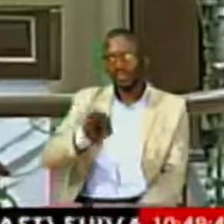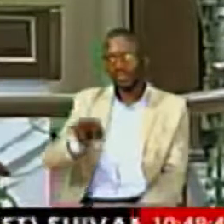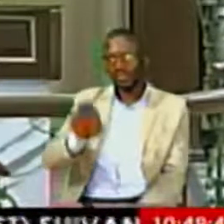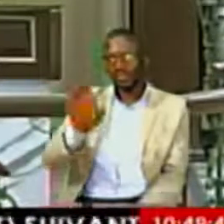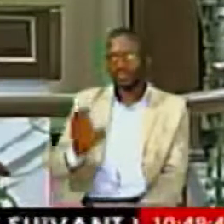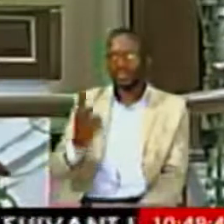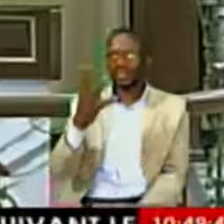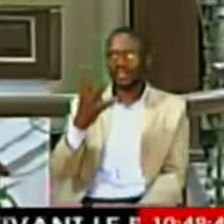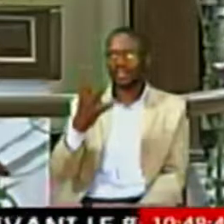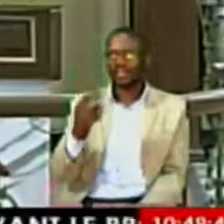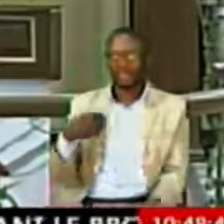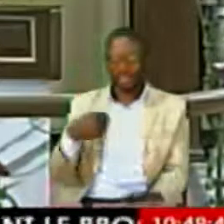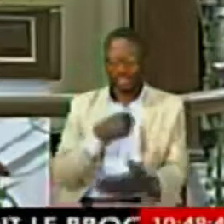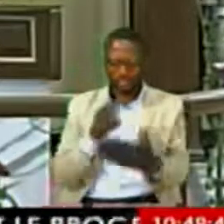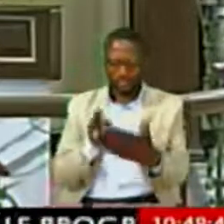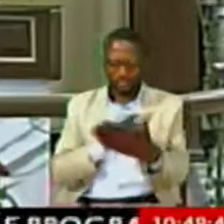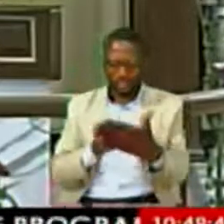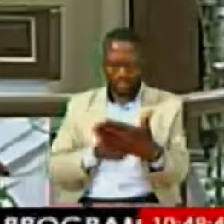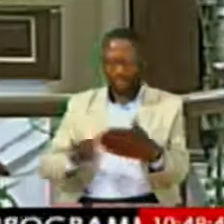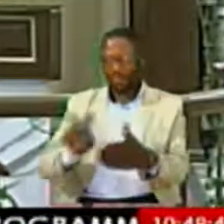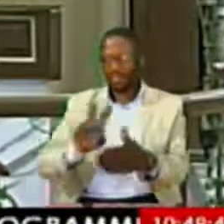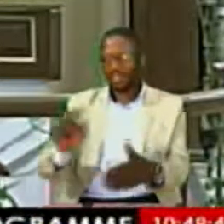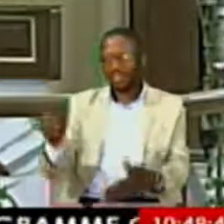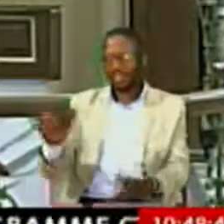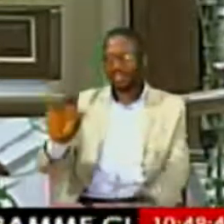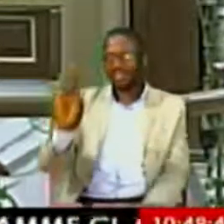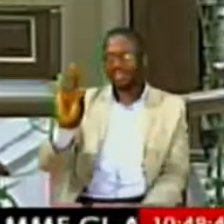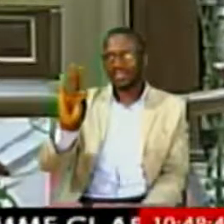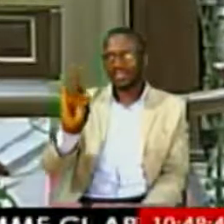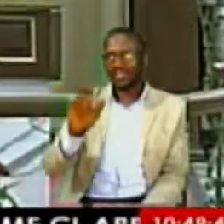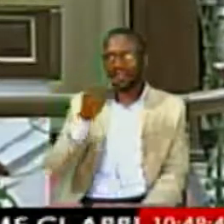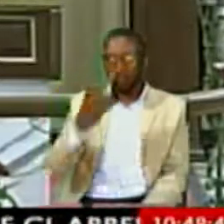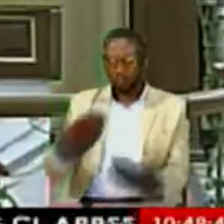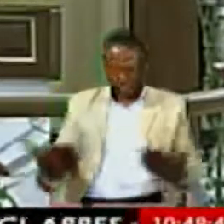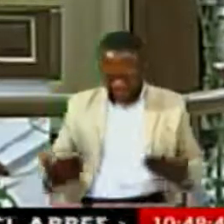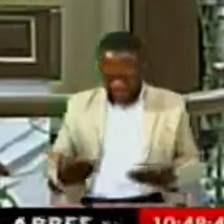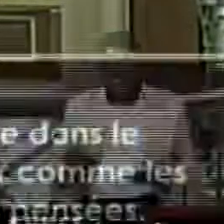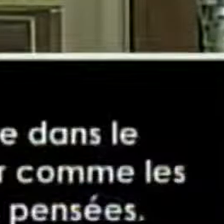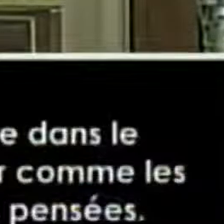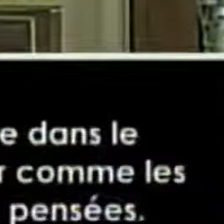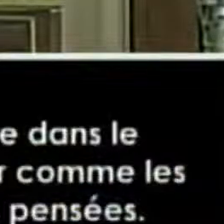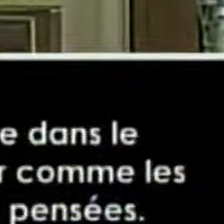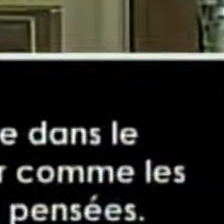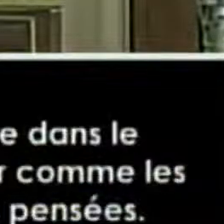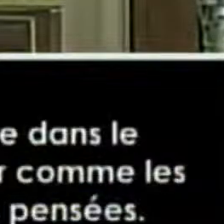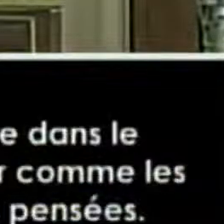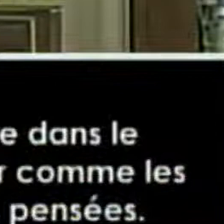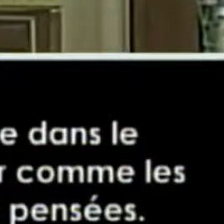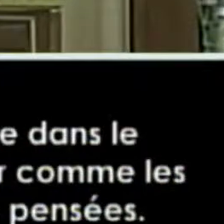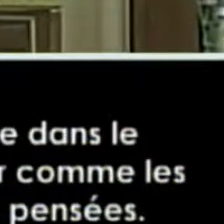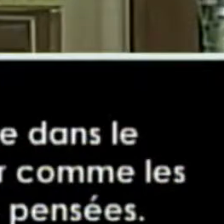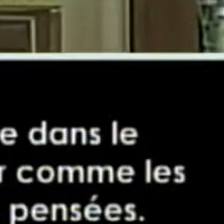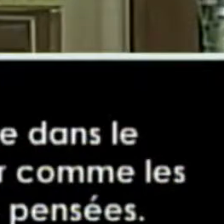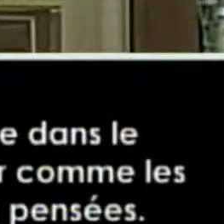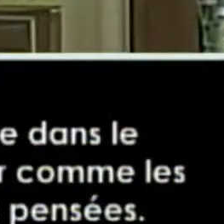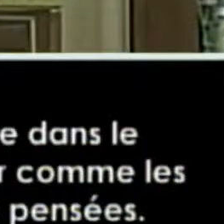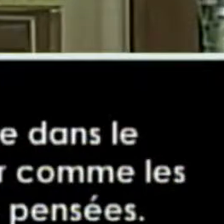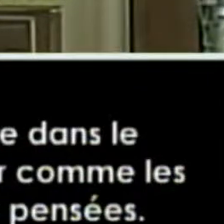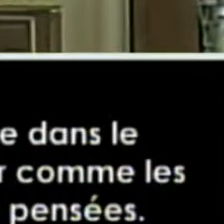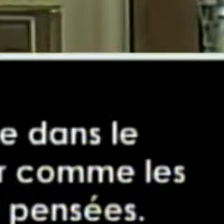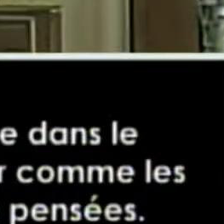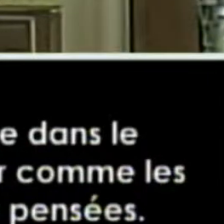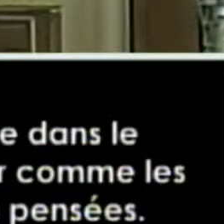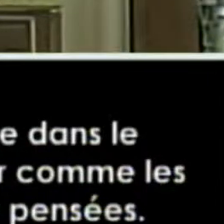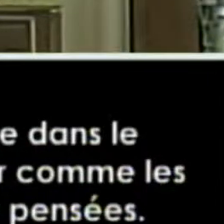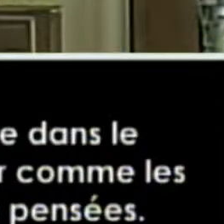4. Nous lisons par le verset 17. Verse 17. Voici donc ce que j'ai dit. Et ce que je